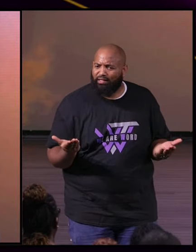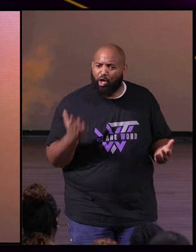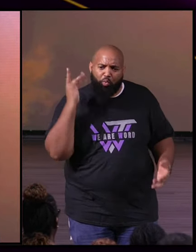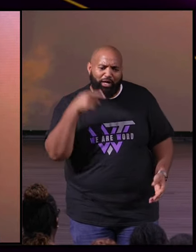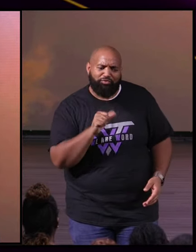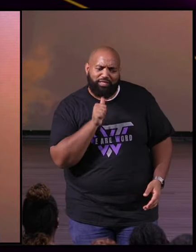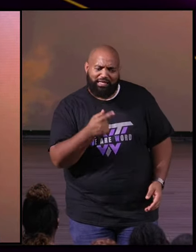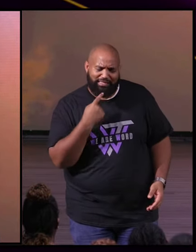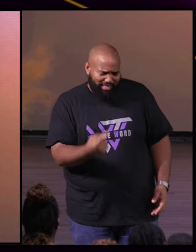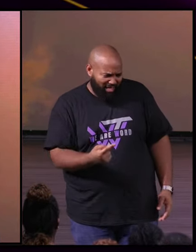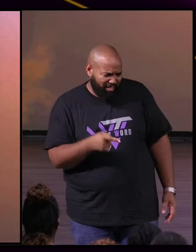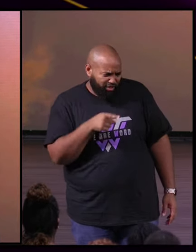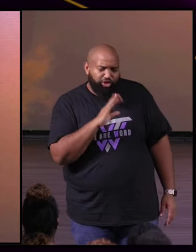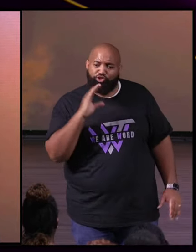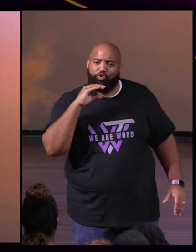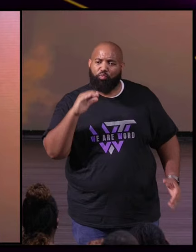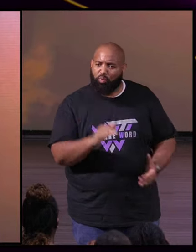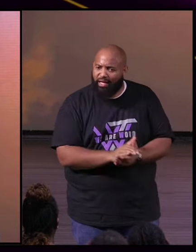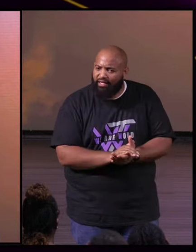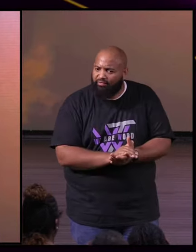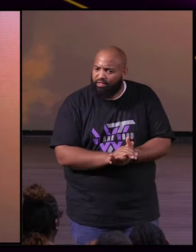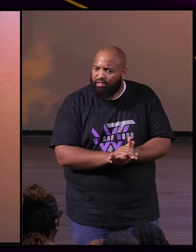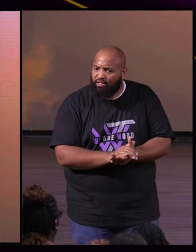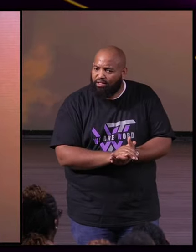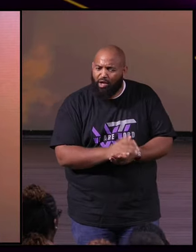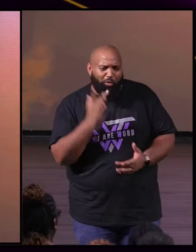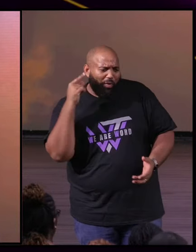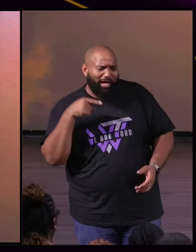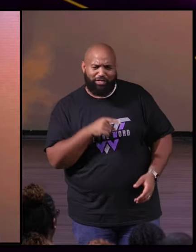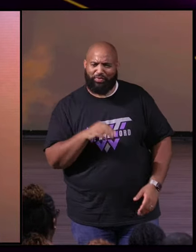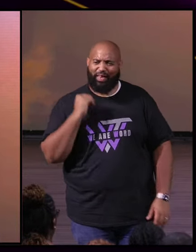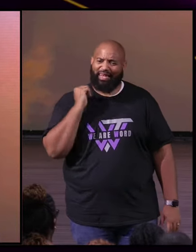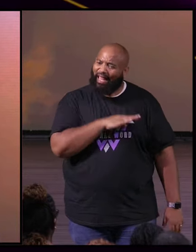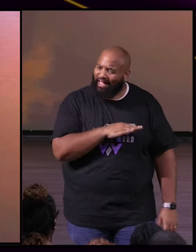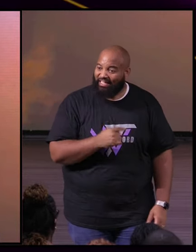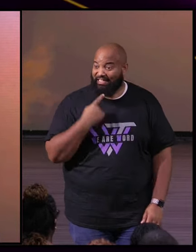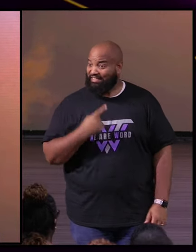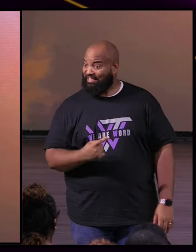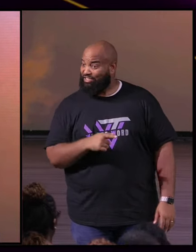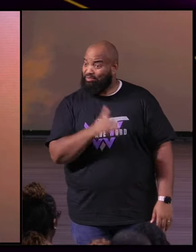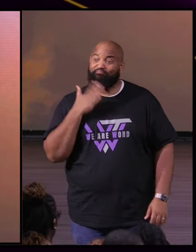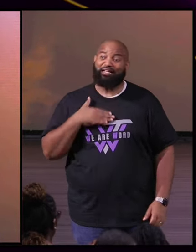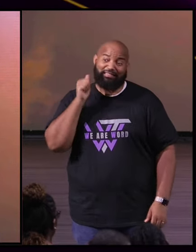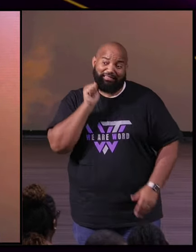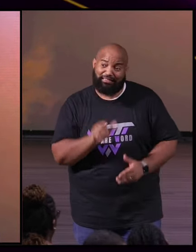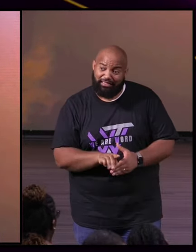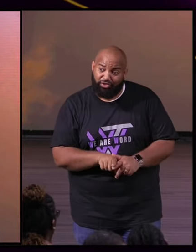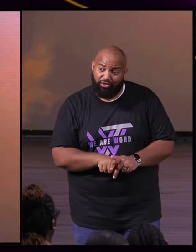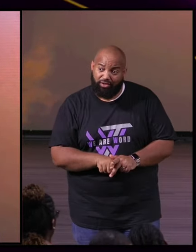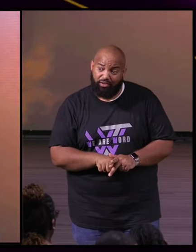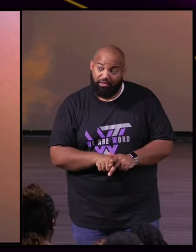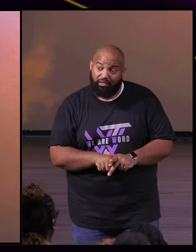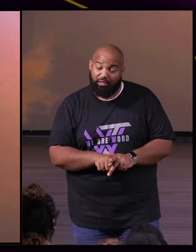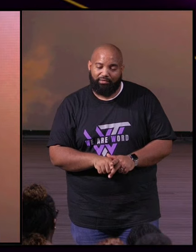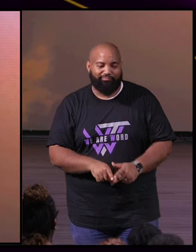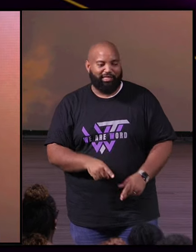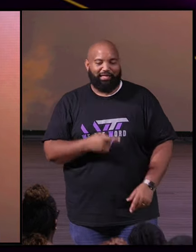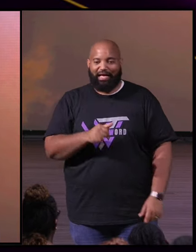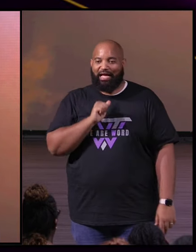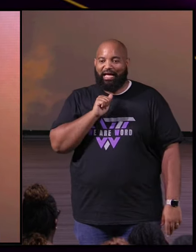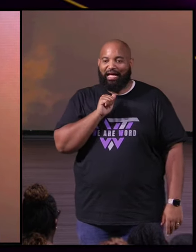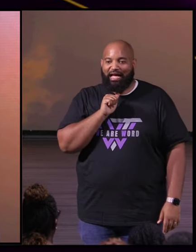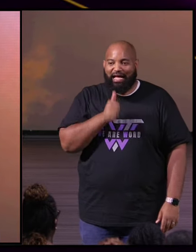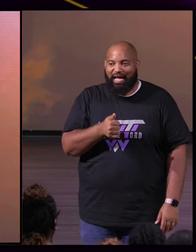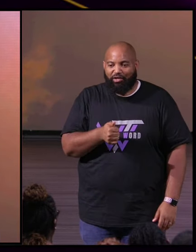did you not tell me that she was your wife? Why did you say she is my sister? I might have taken her as